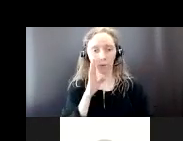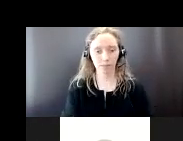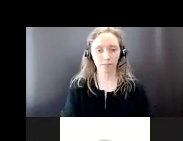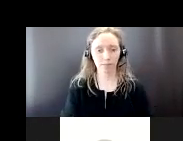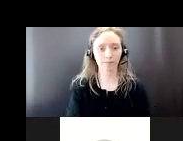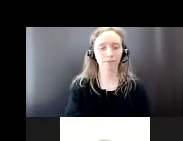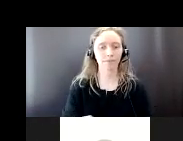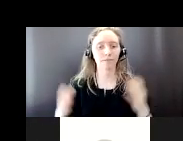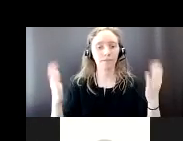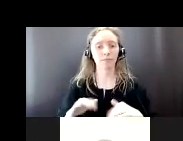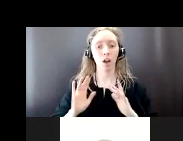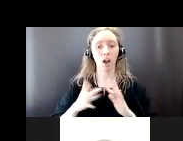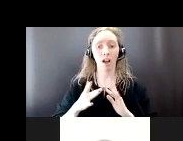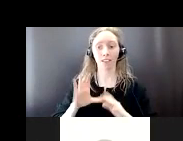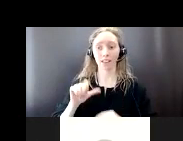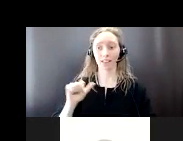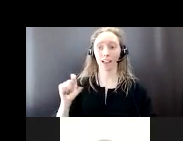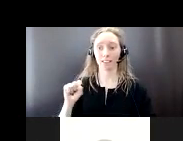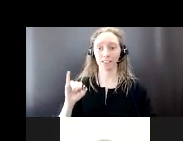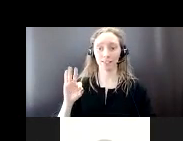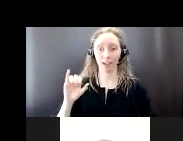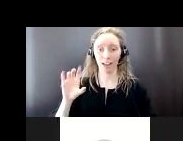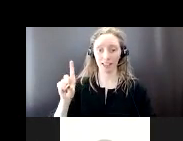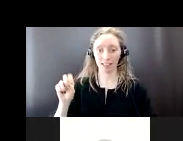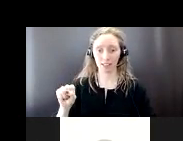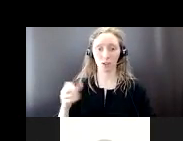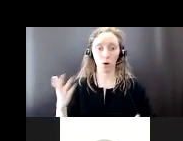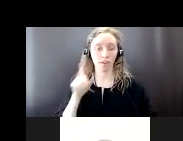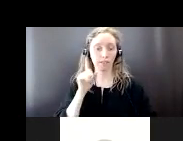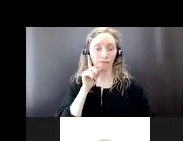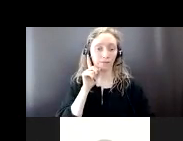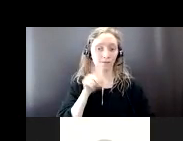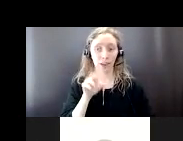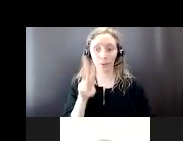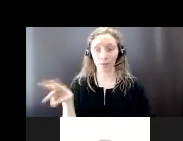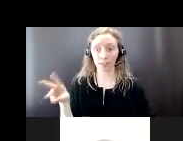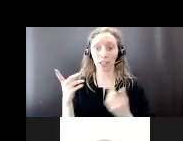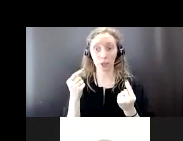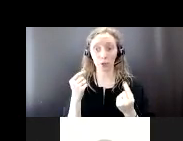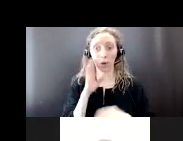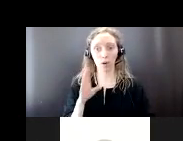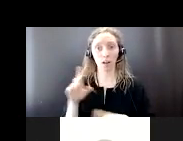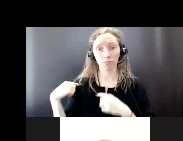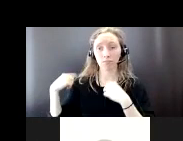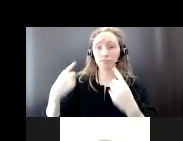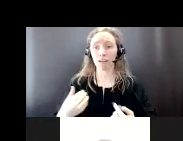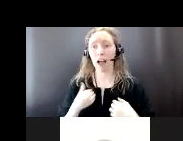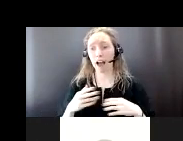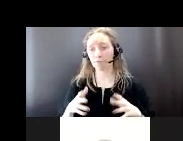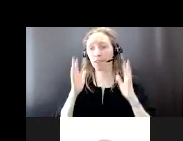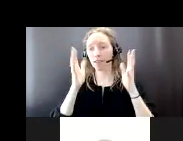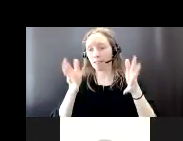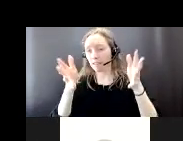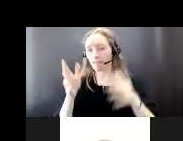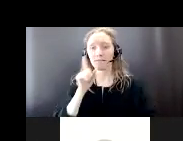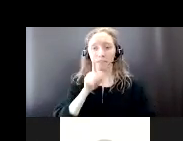to be fraudulent. Fraudsters create websites for a number of frauds. They're built to offer all kinds of stuff that are,